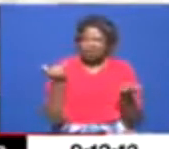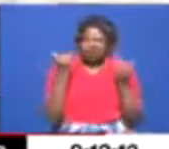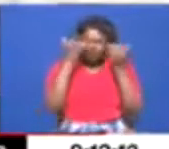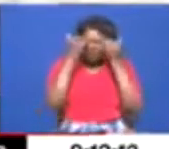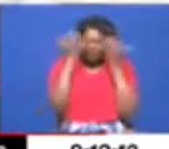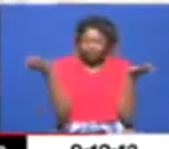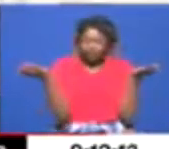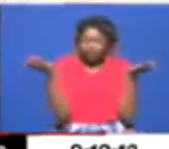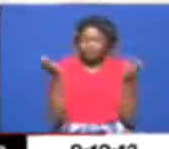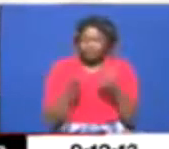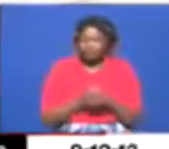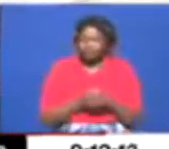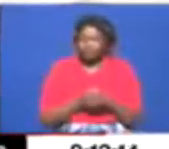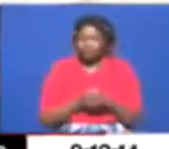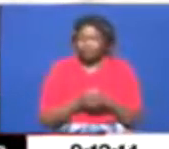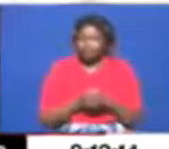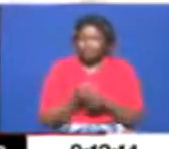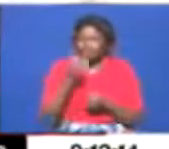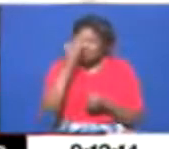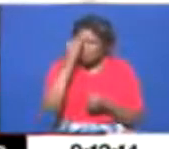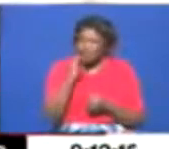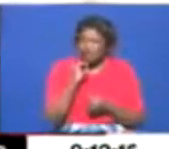council. Why are we not?